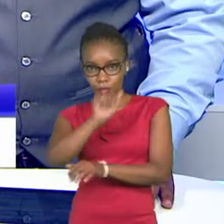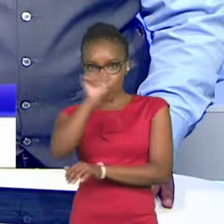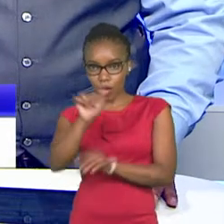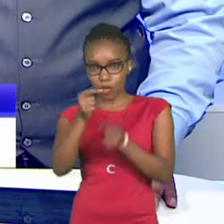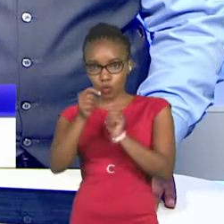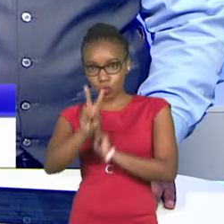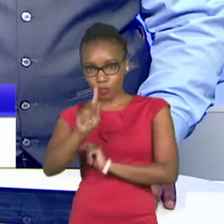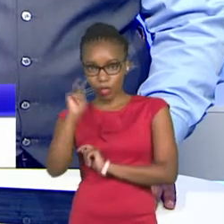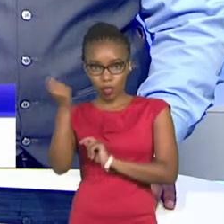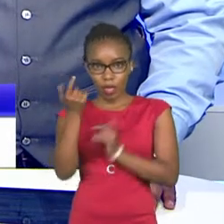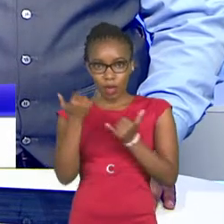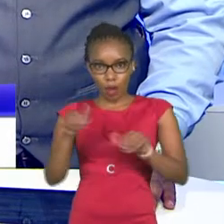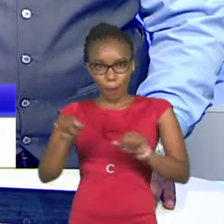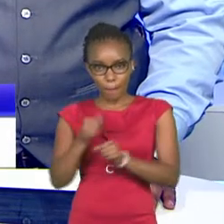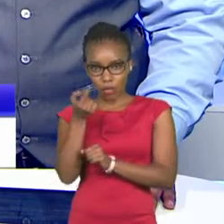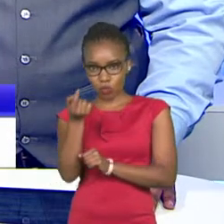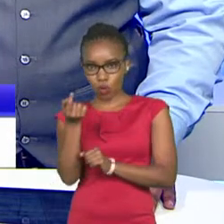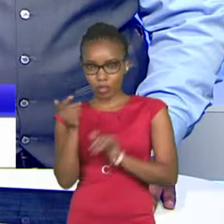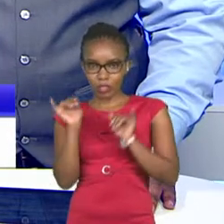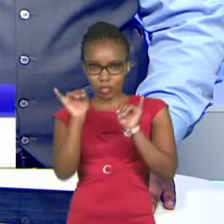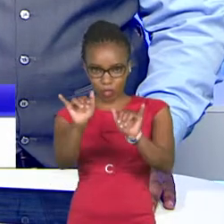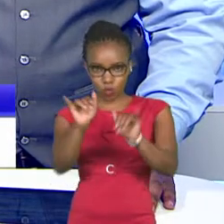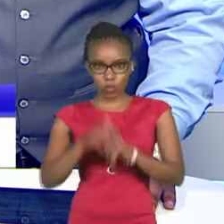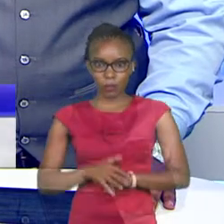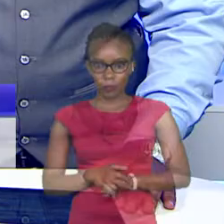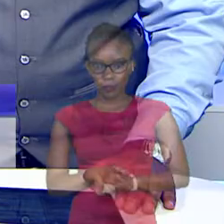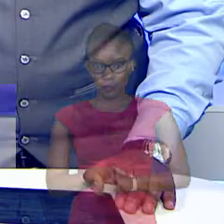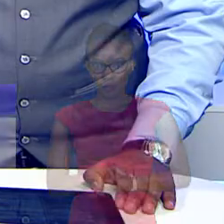TV Kenya. We now take a short commercial break. Stay tuned.